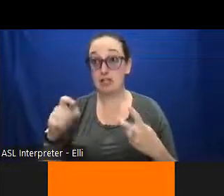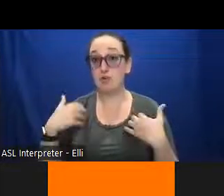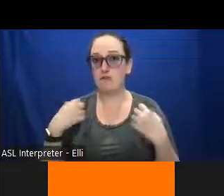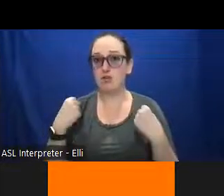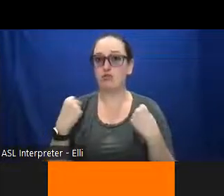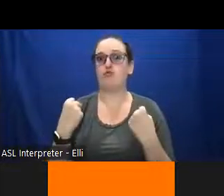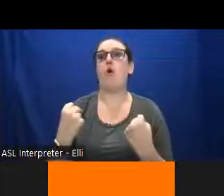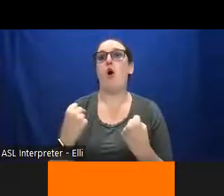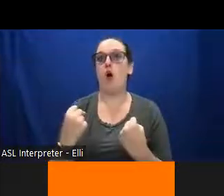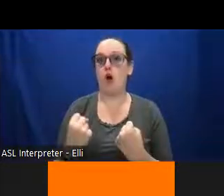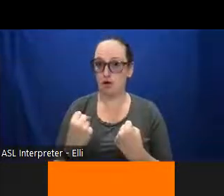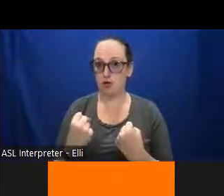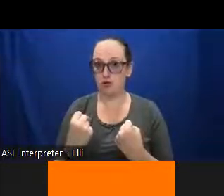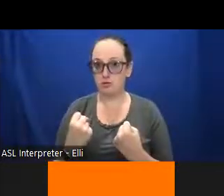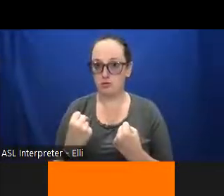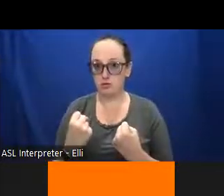strong,